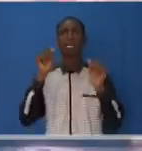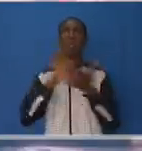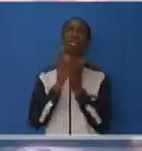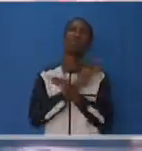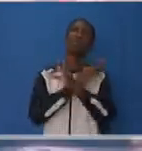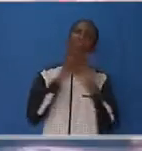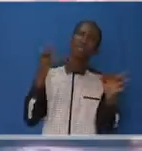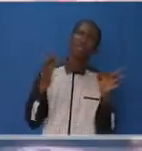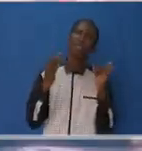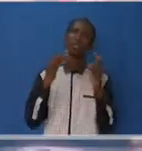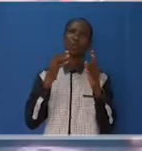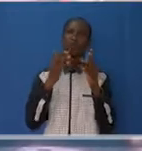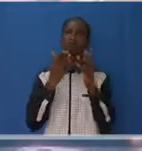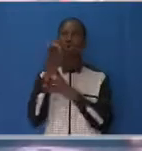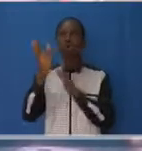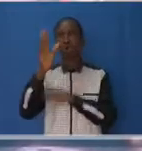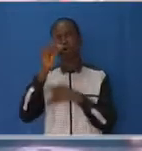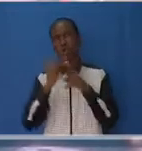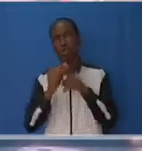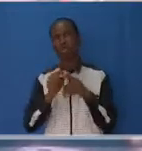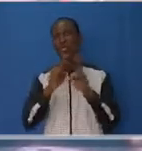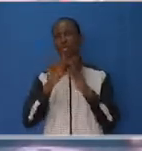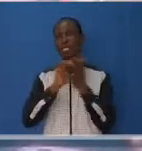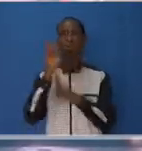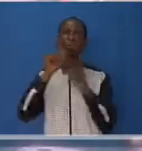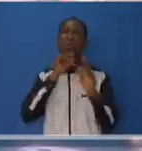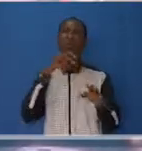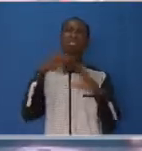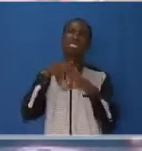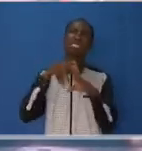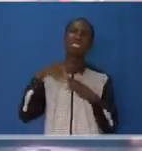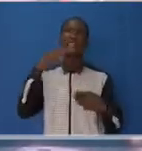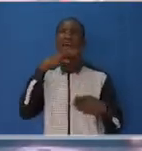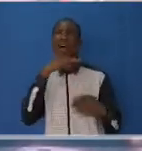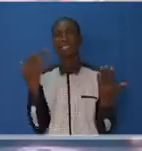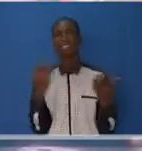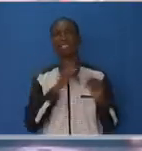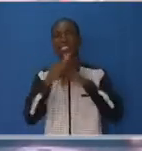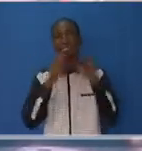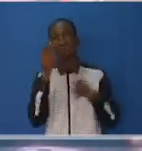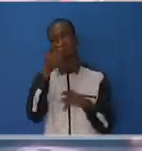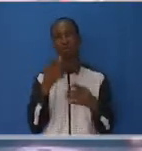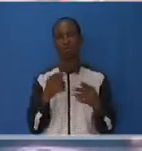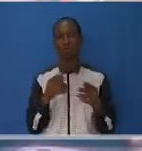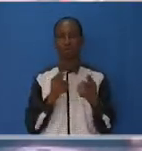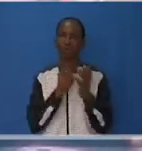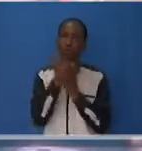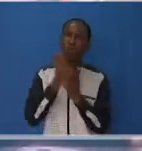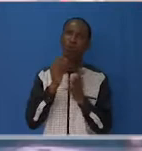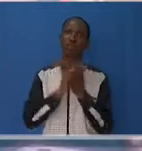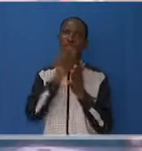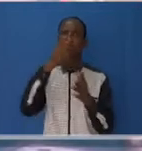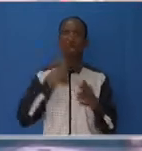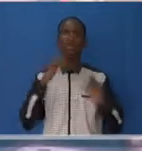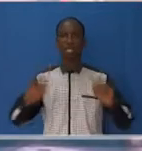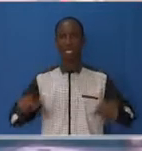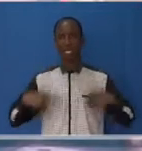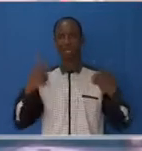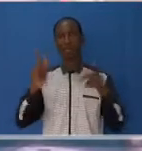hunu nokware a e ma obi nadao ehunu nokware a ebetu ama watena si no anya yankopon enimu